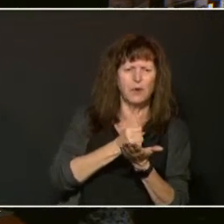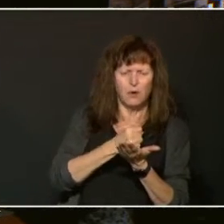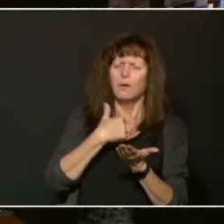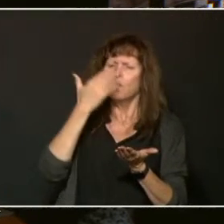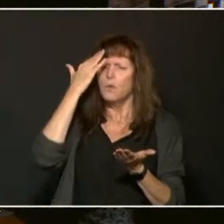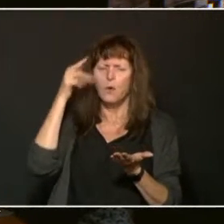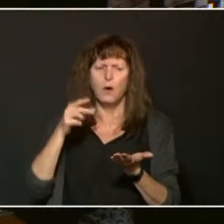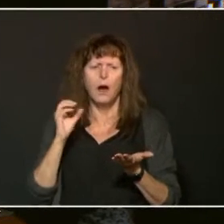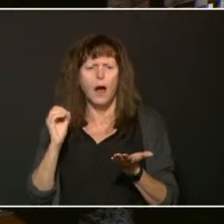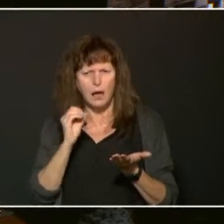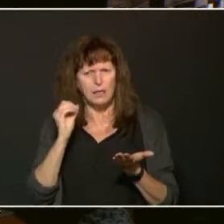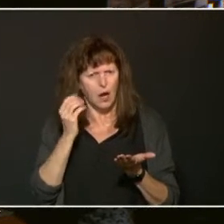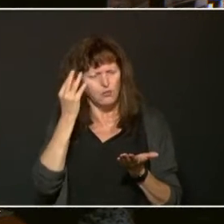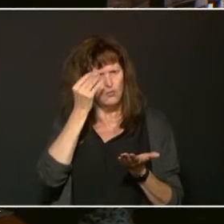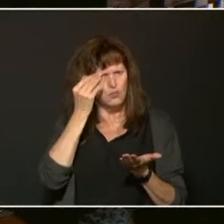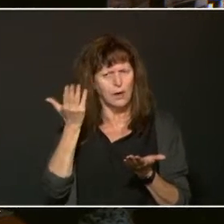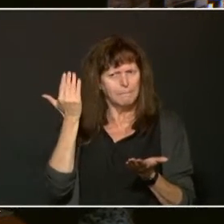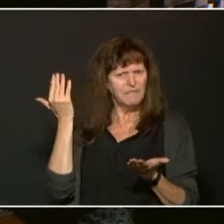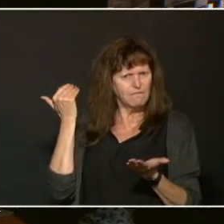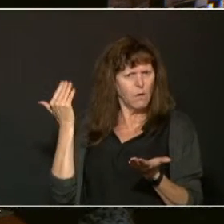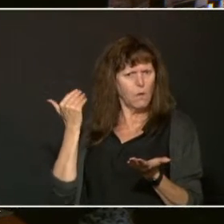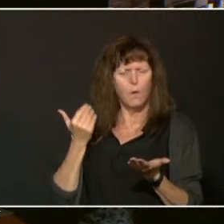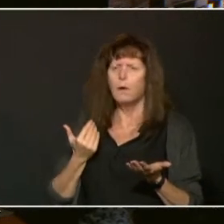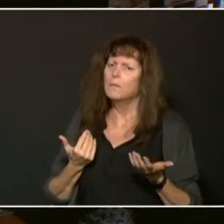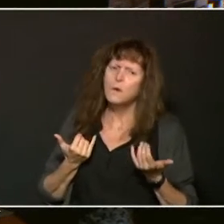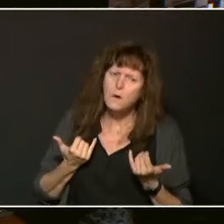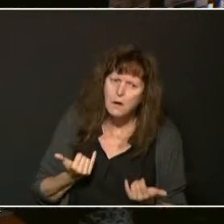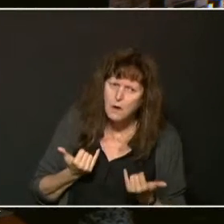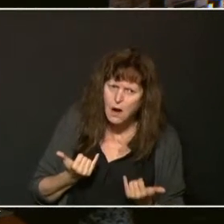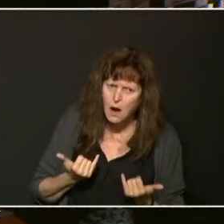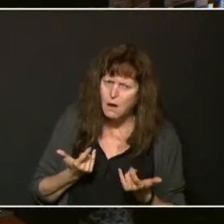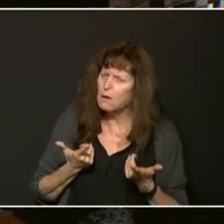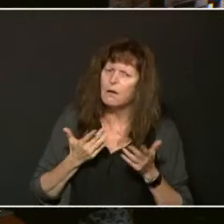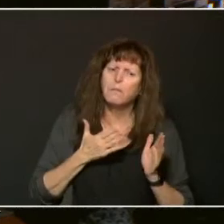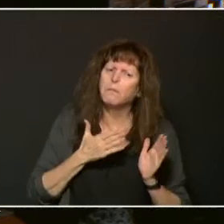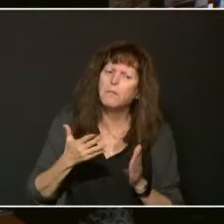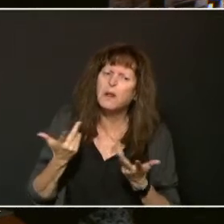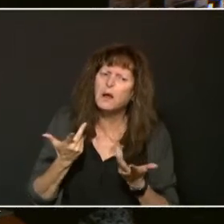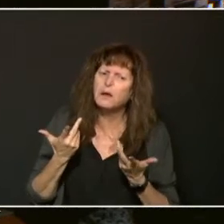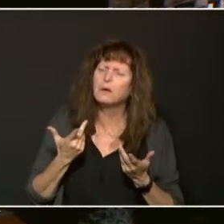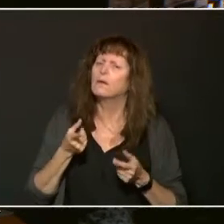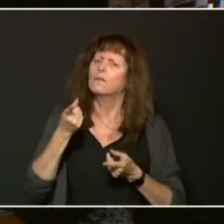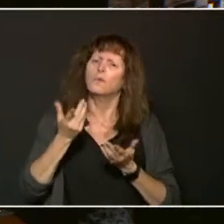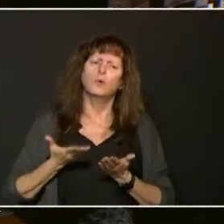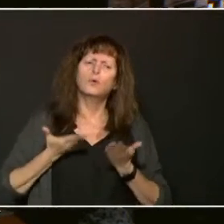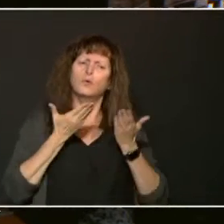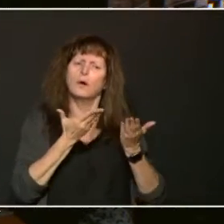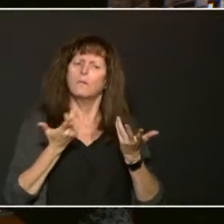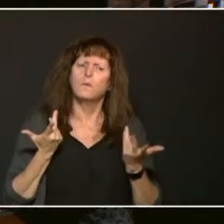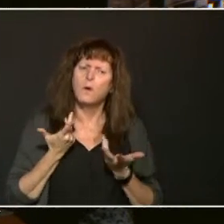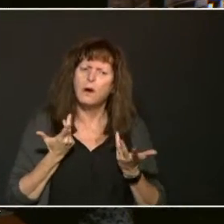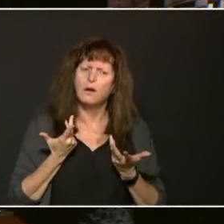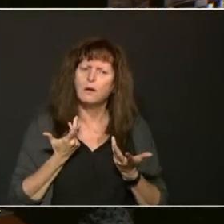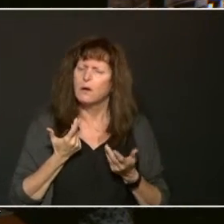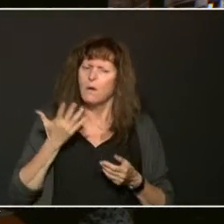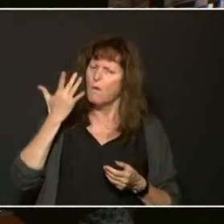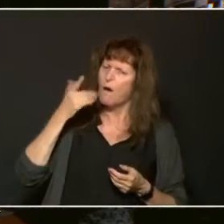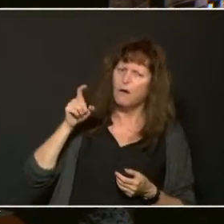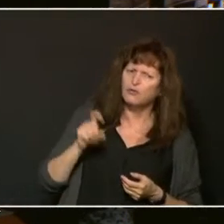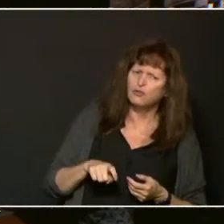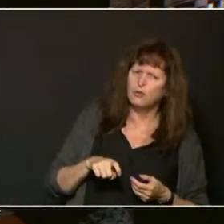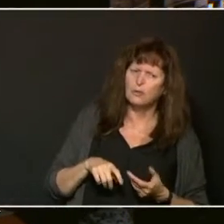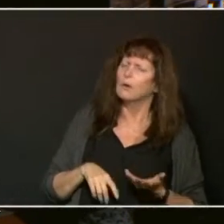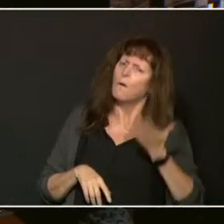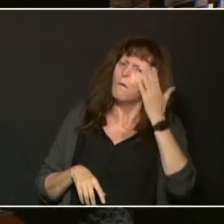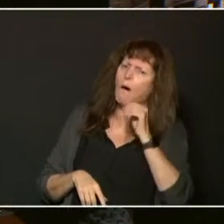What is the status of that, and what are your recommendations as to why or why not Ontario should pursue this?